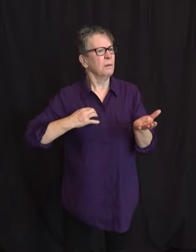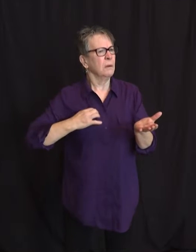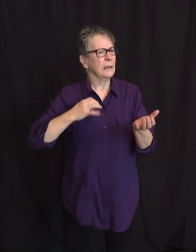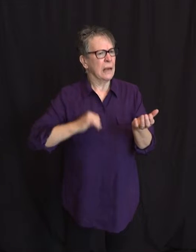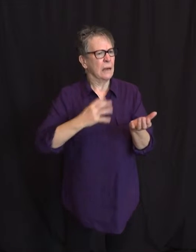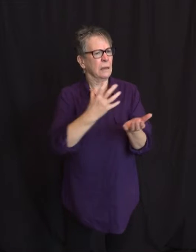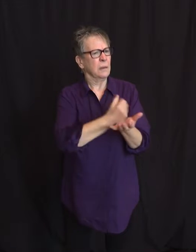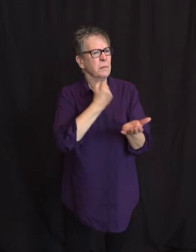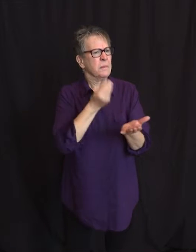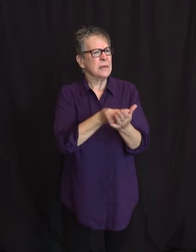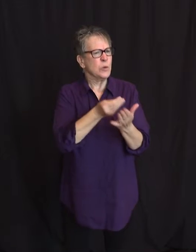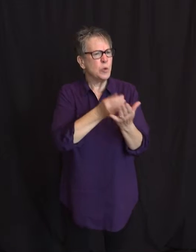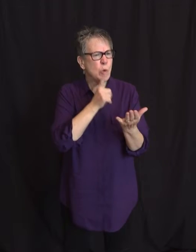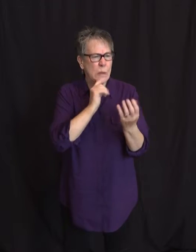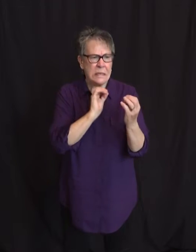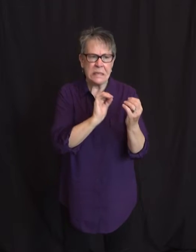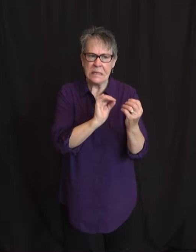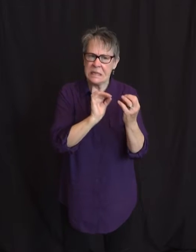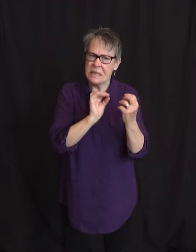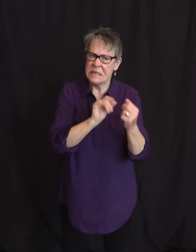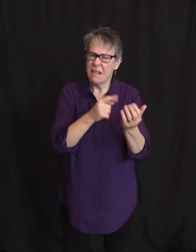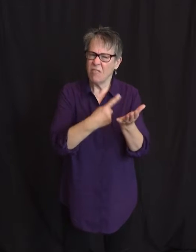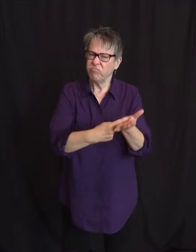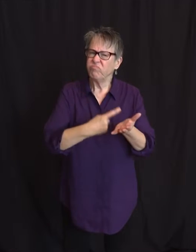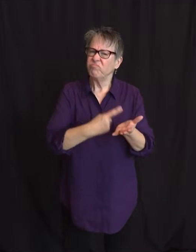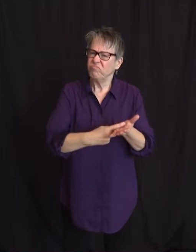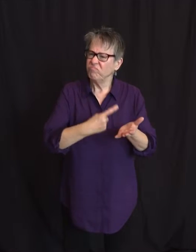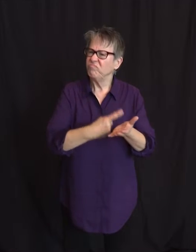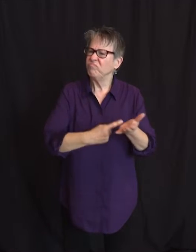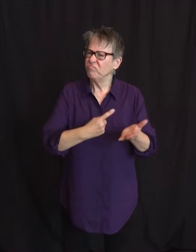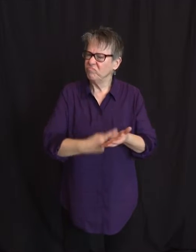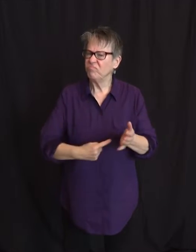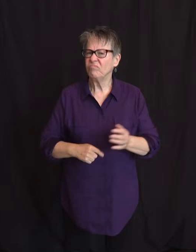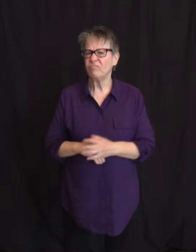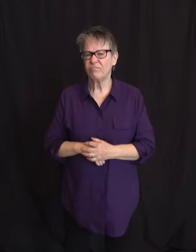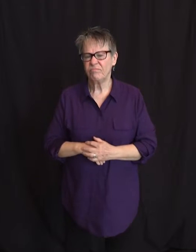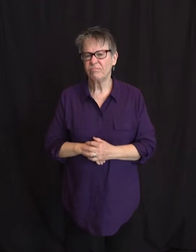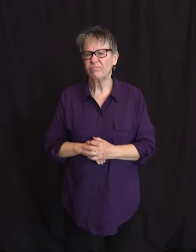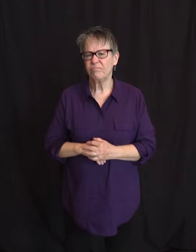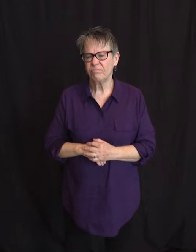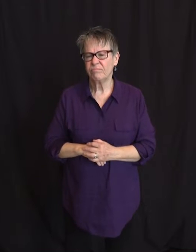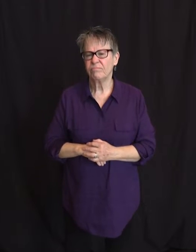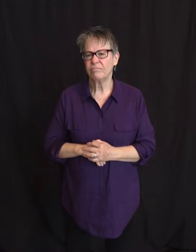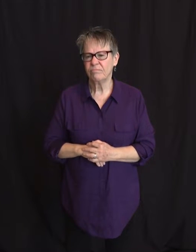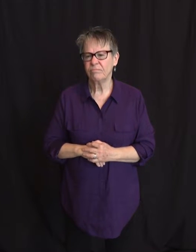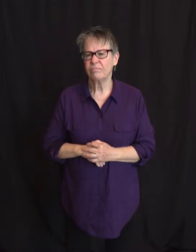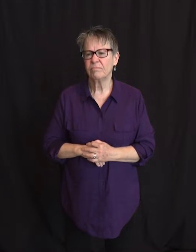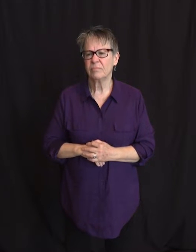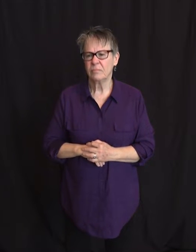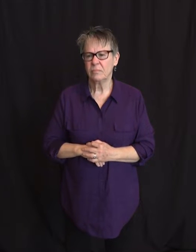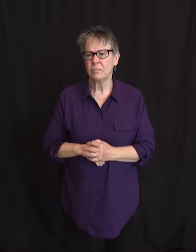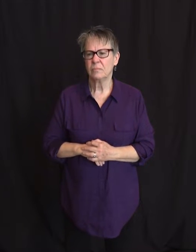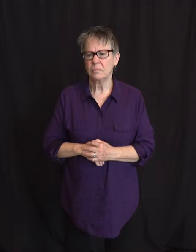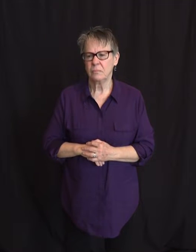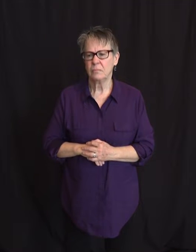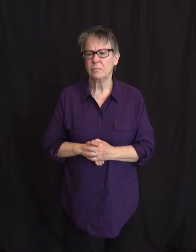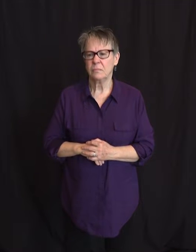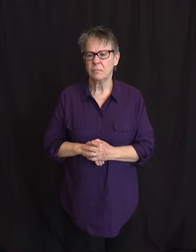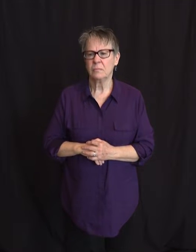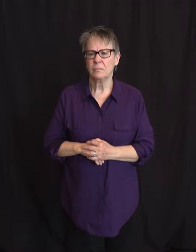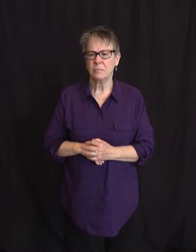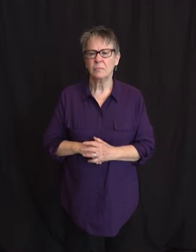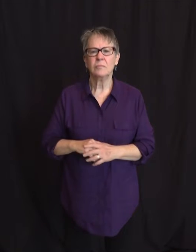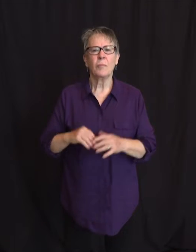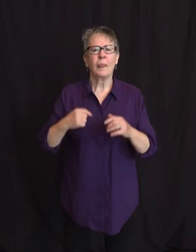is the need to get relief for our state governments, including our state government in New Jersey, and for our local and